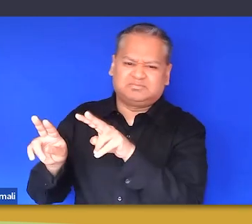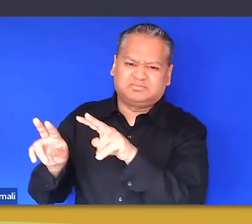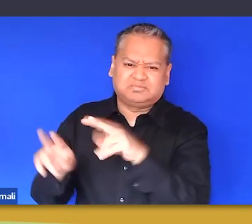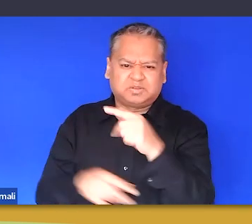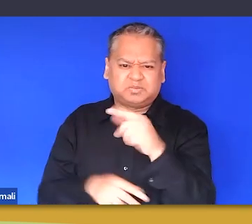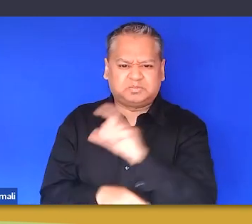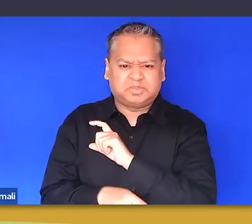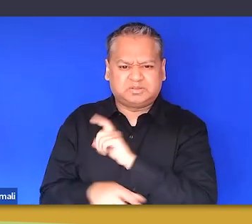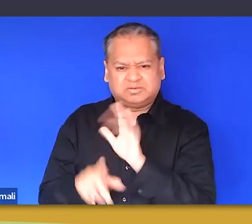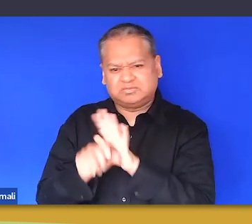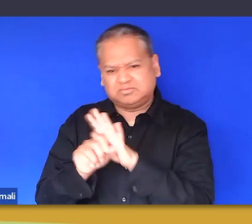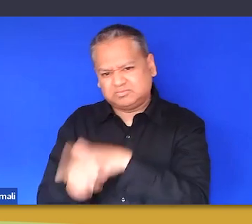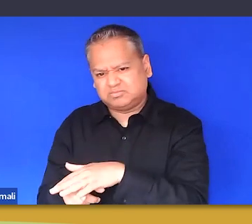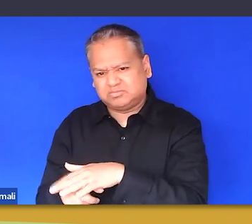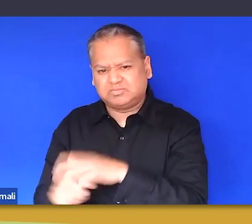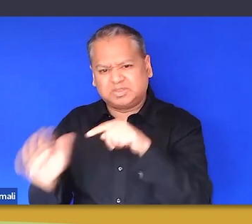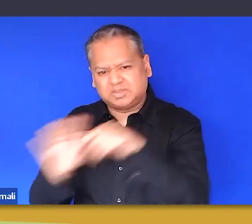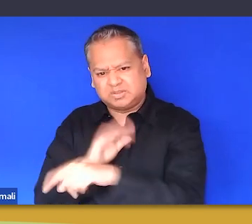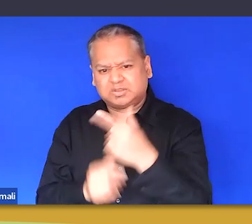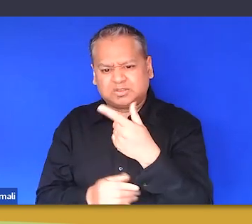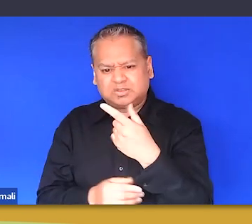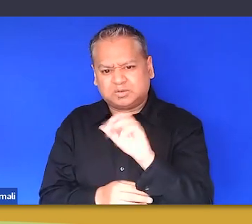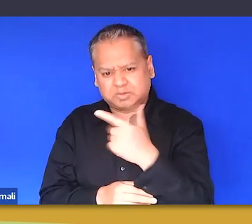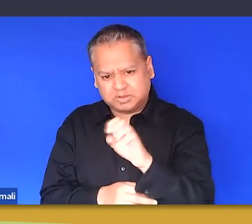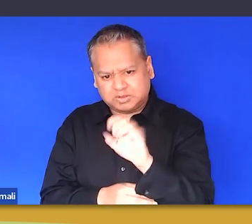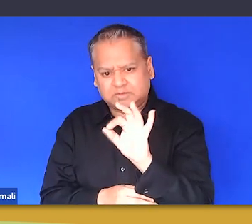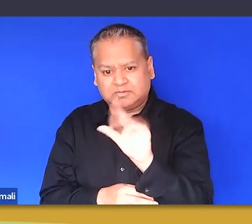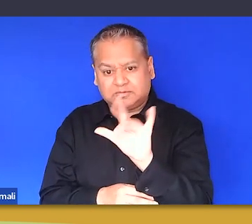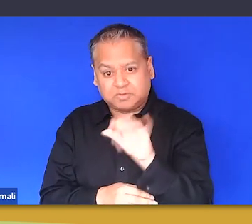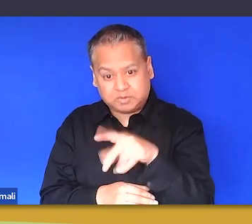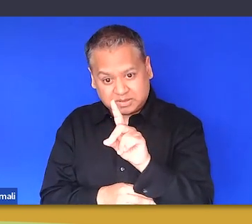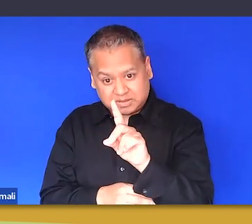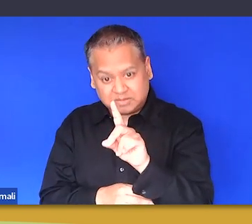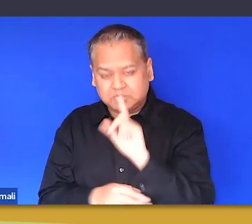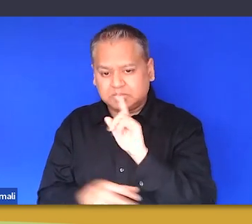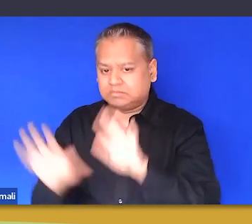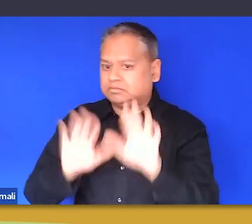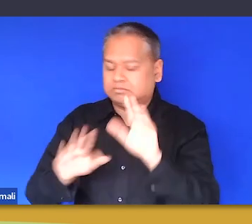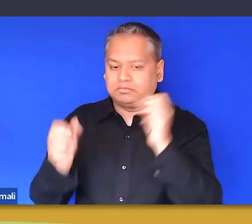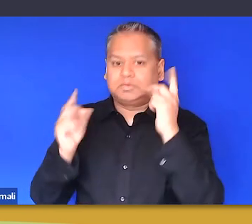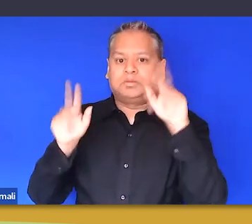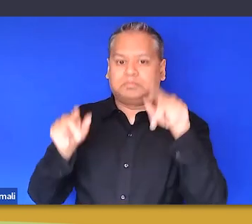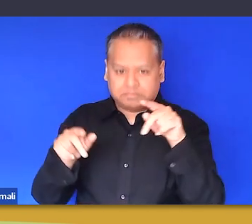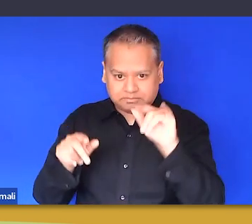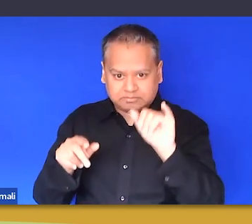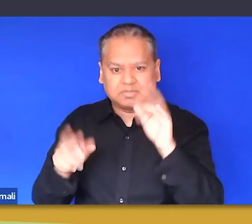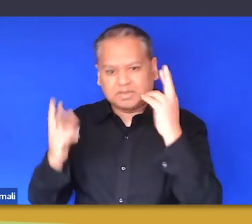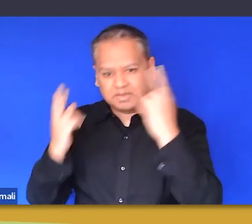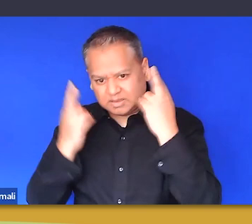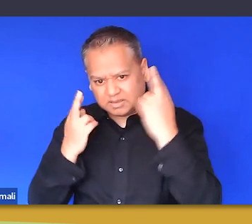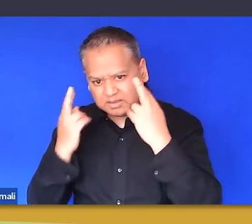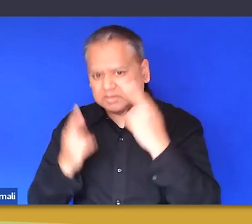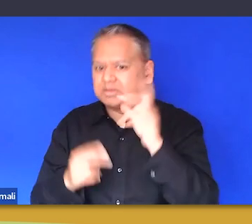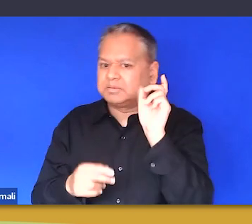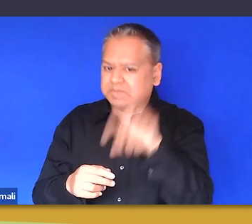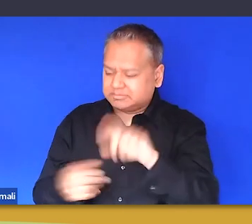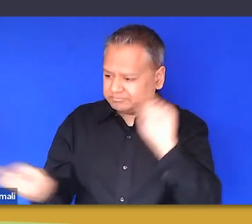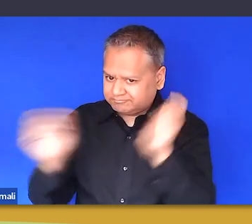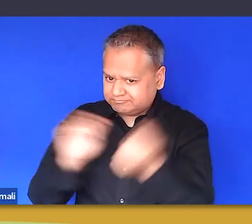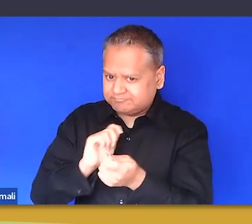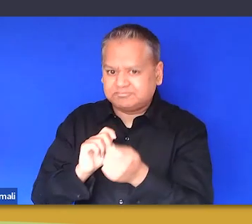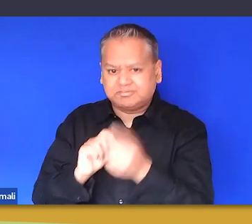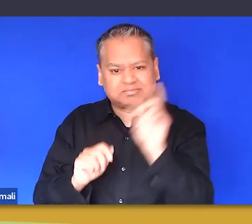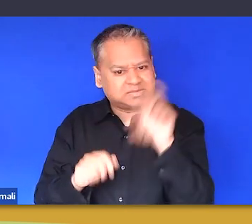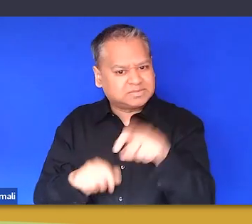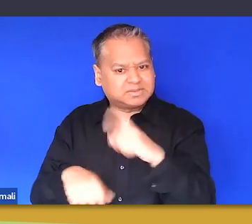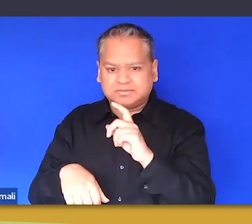systemic racism is something that continues to plague our communities and is something that must be continuously acknowledged